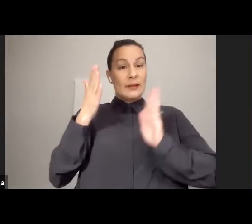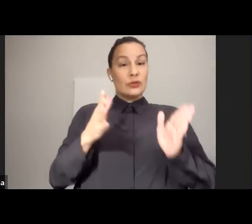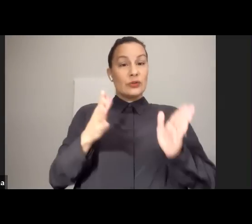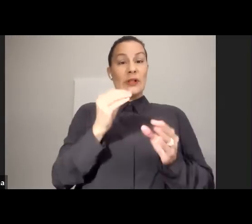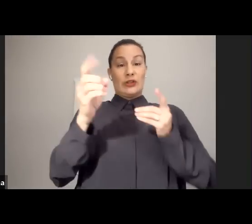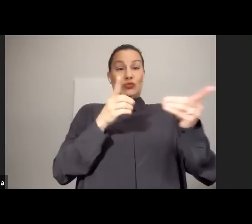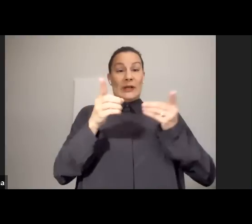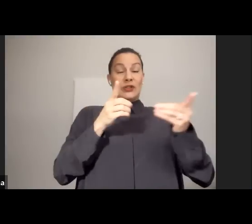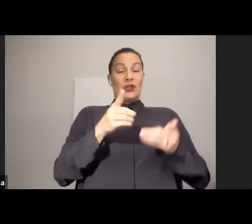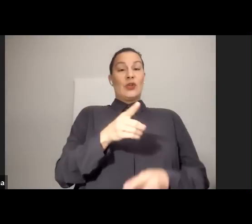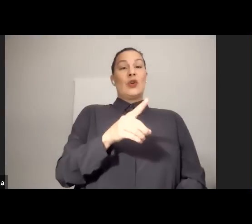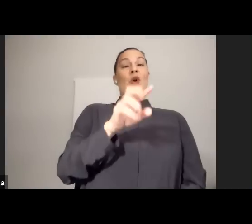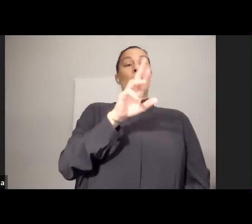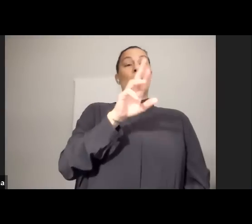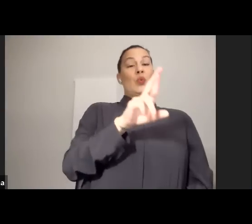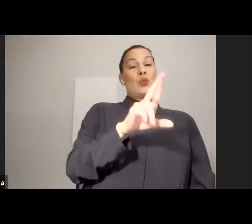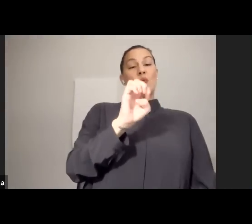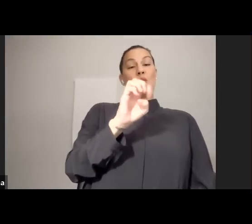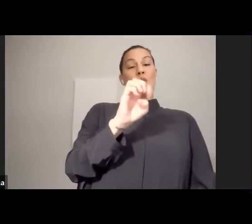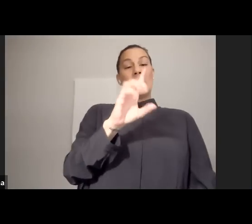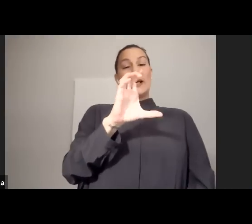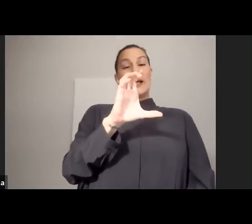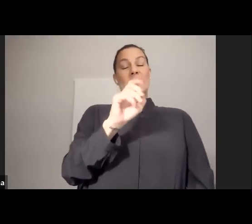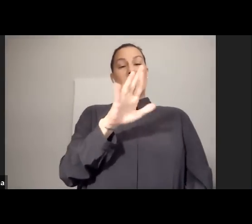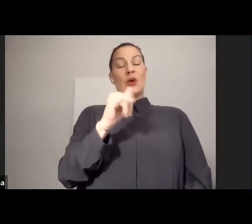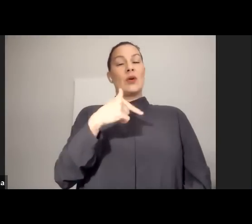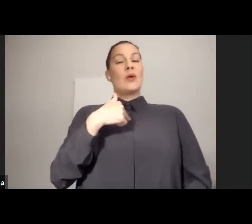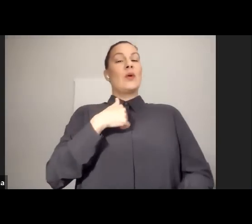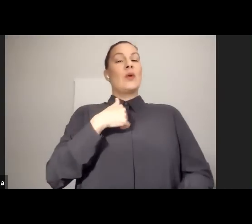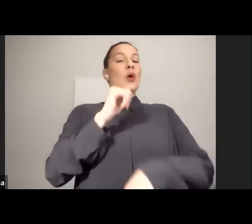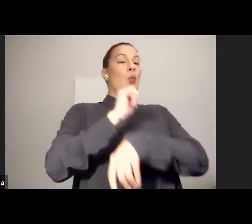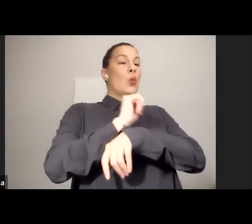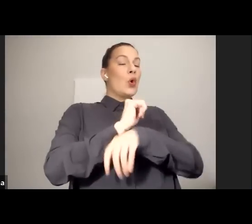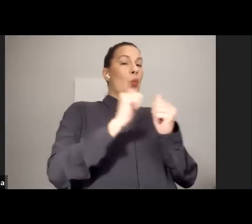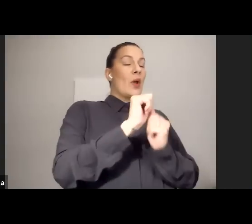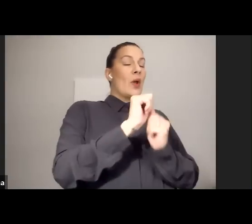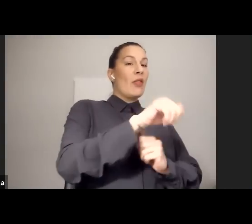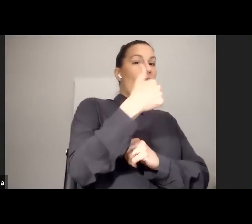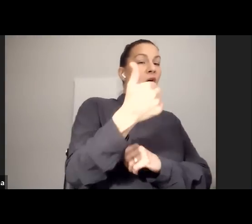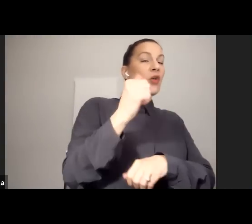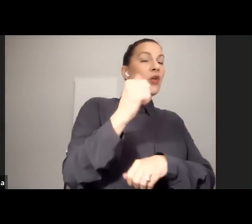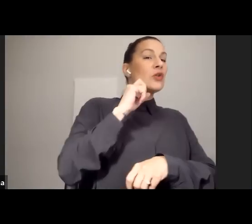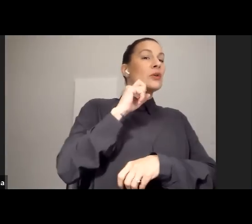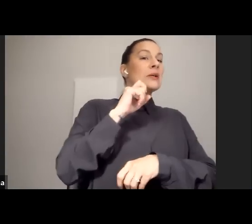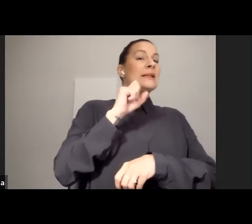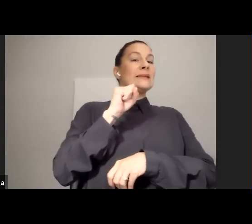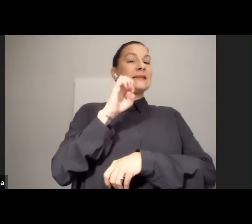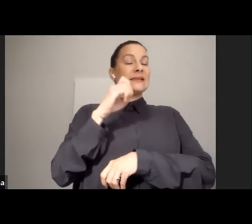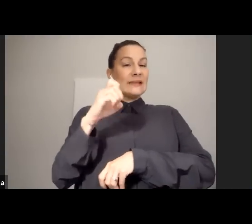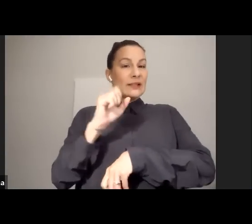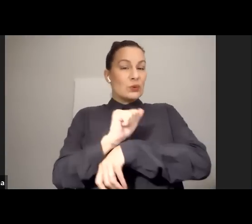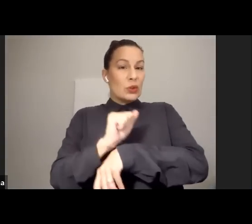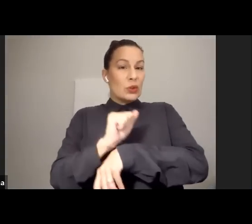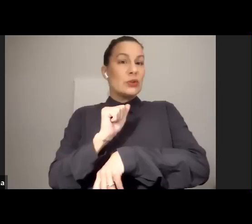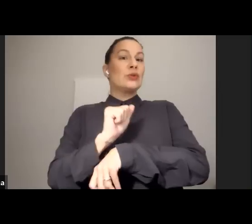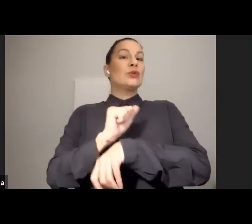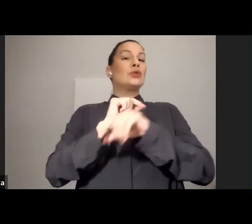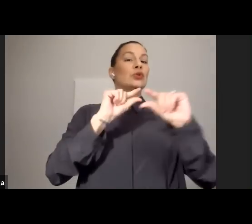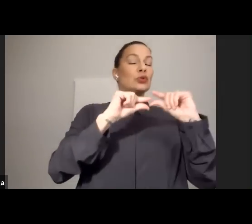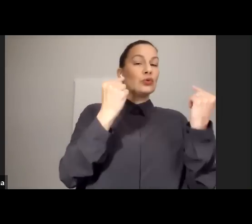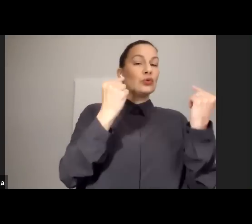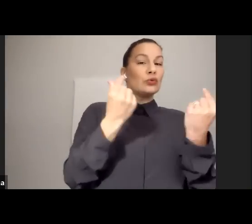is coalition building with other sex worker orgs, labor groups, abolitionists, and close to my